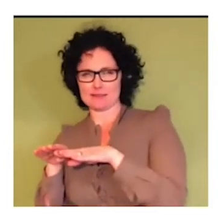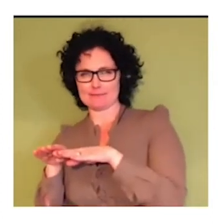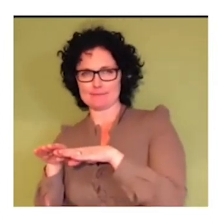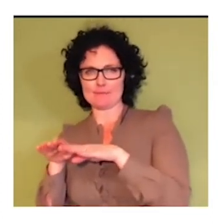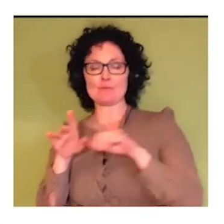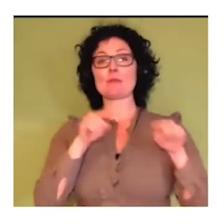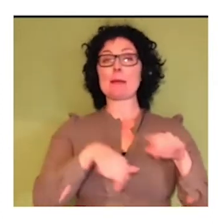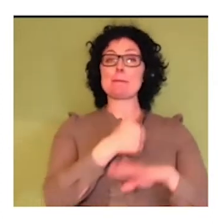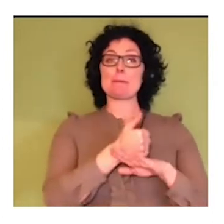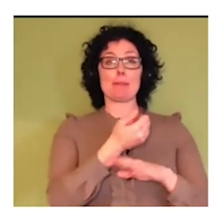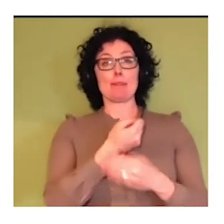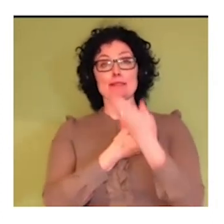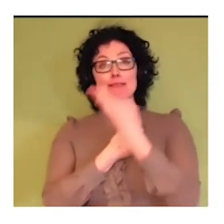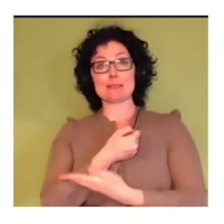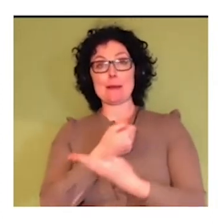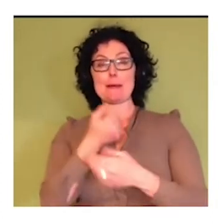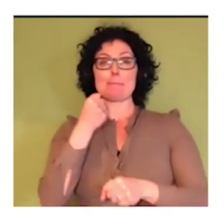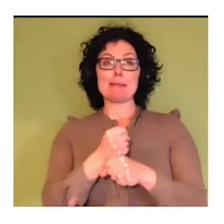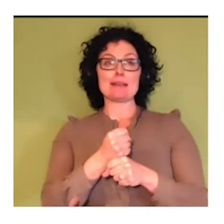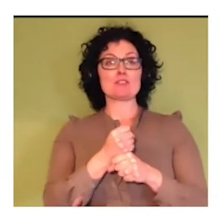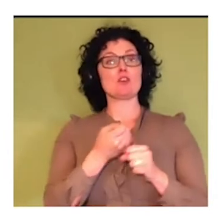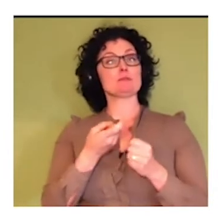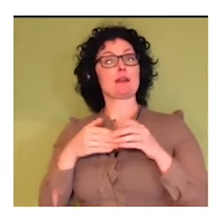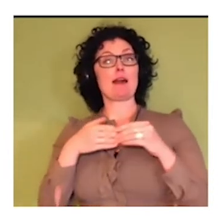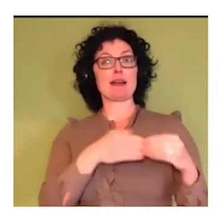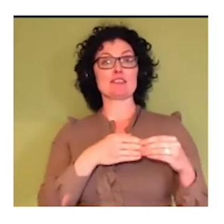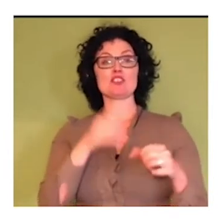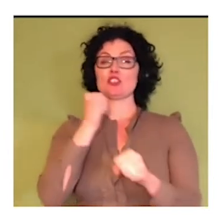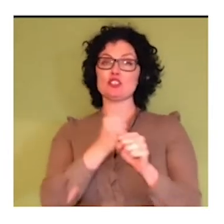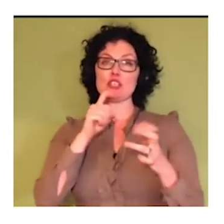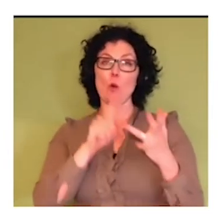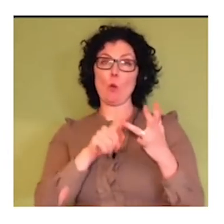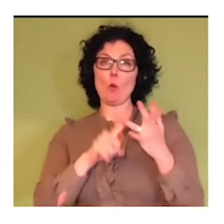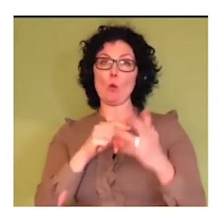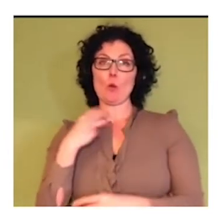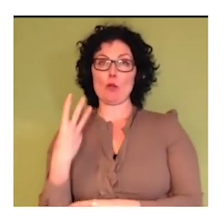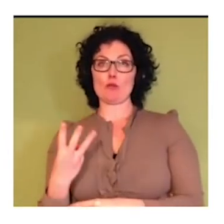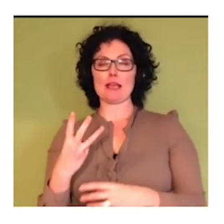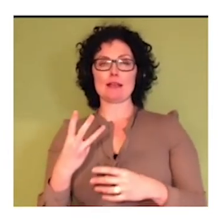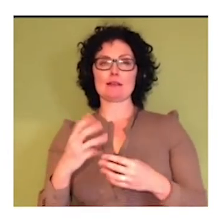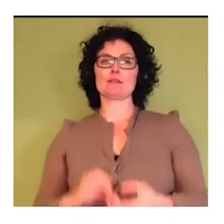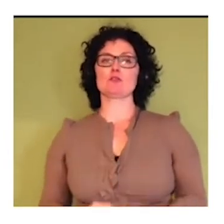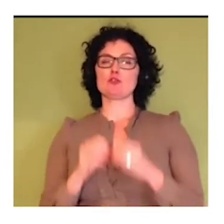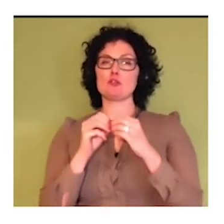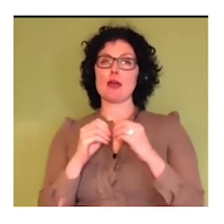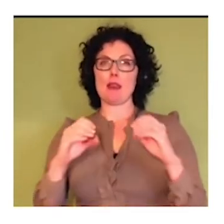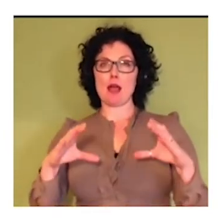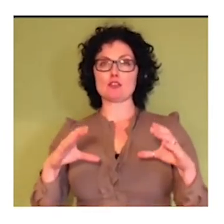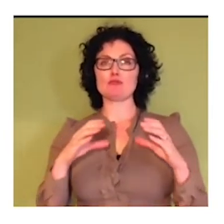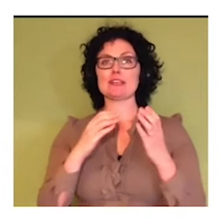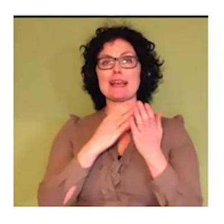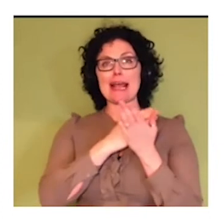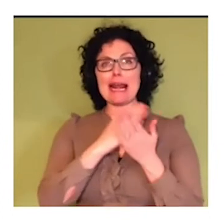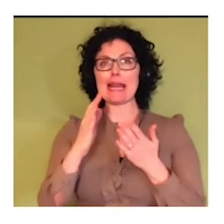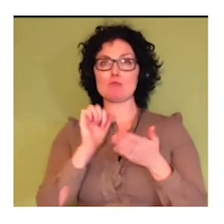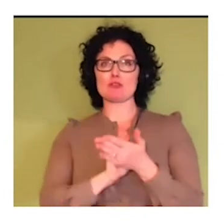UKAAF guidance G003, creating clear print and large print documents. Now, this was revised and